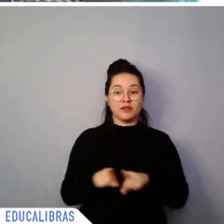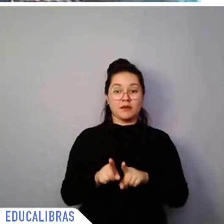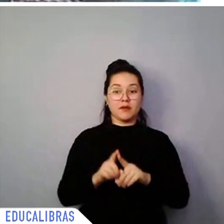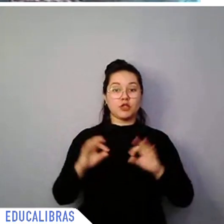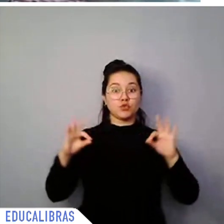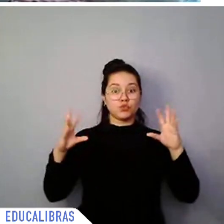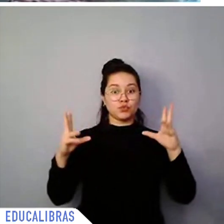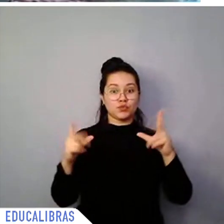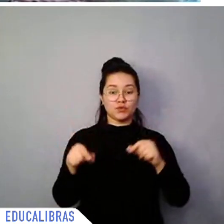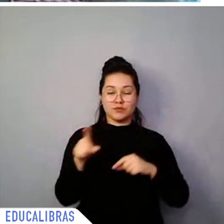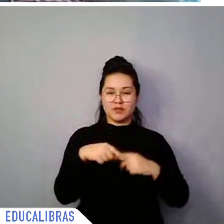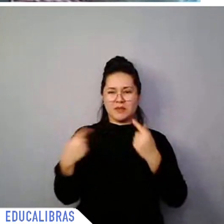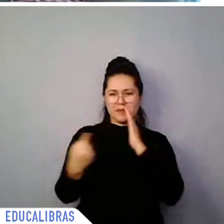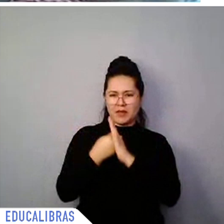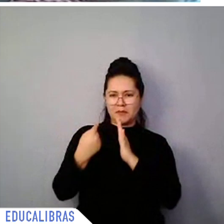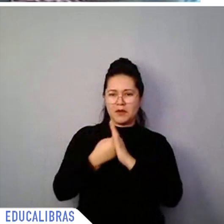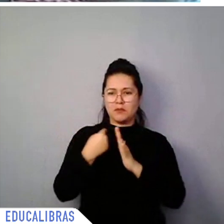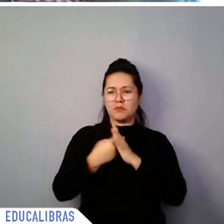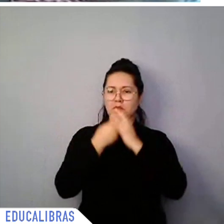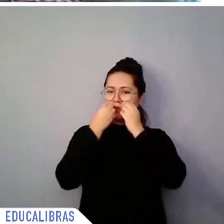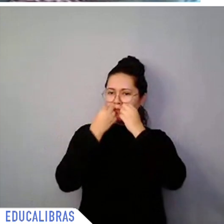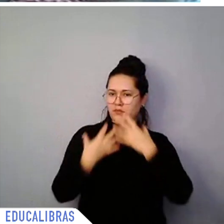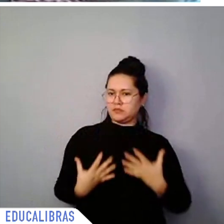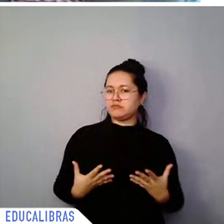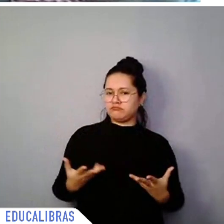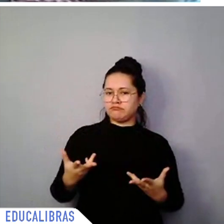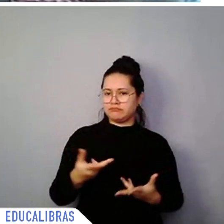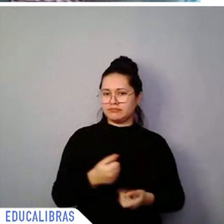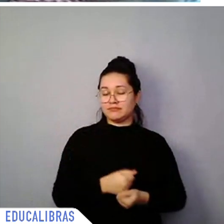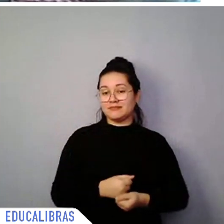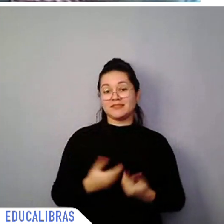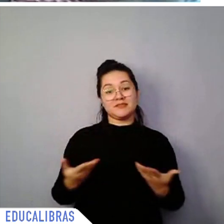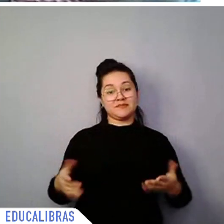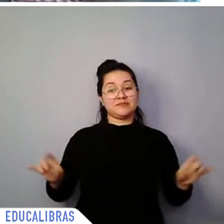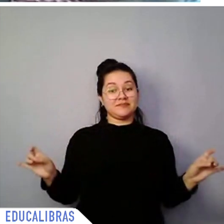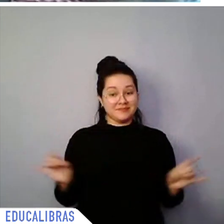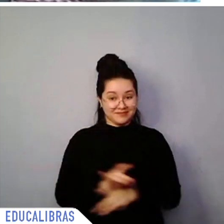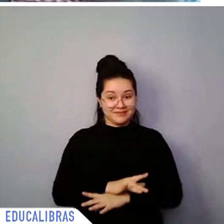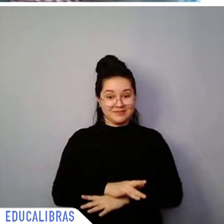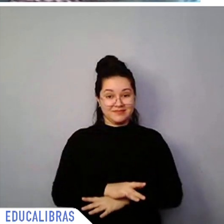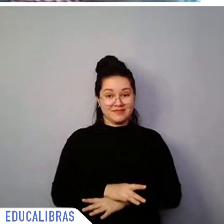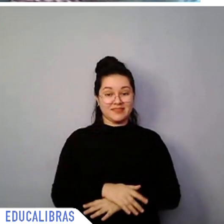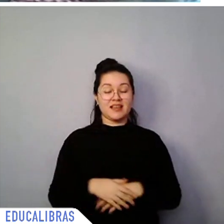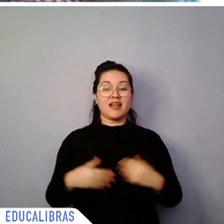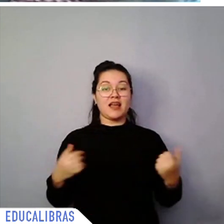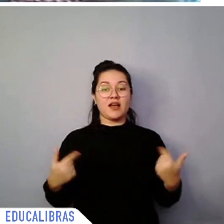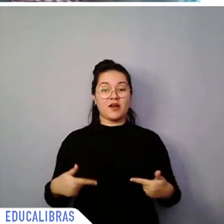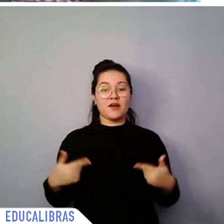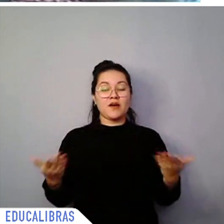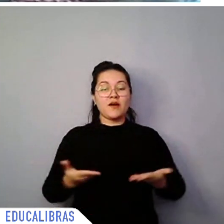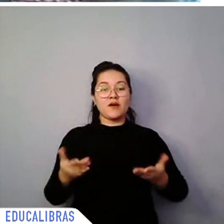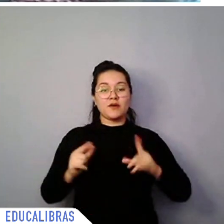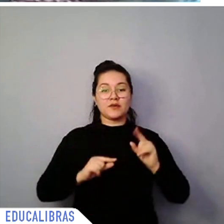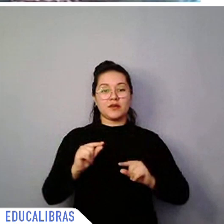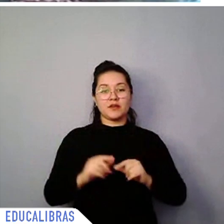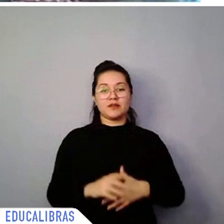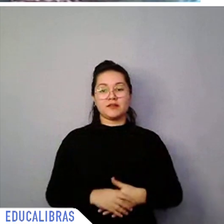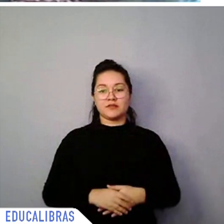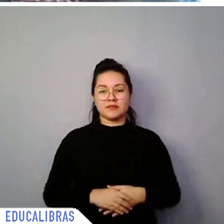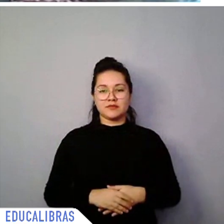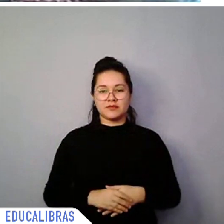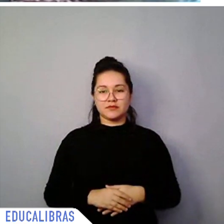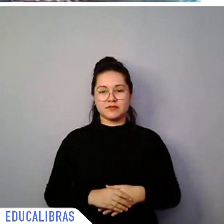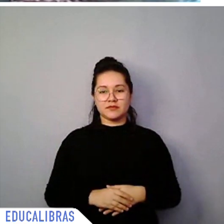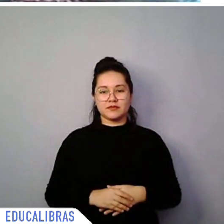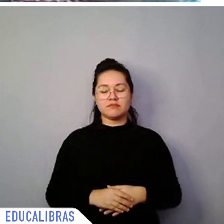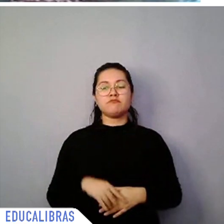here now and all the public, the audience who have sent a lot of great questions. I would